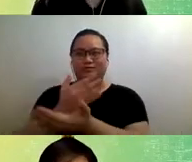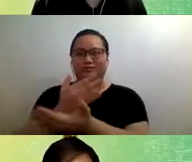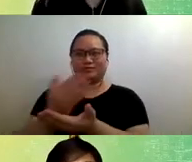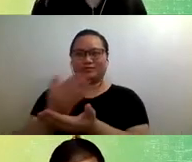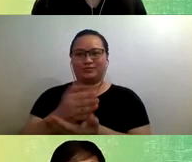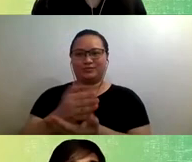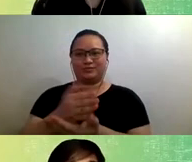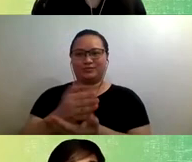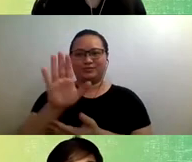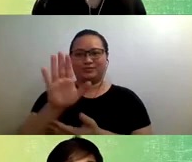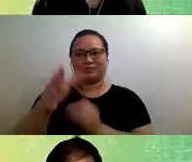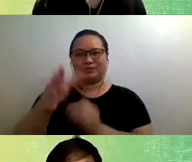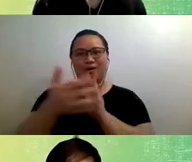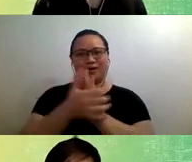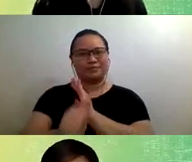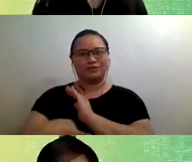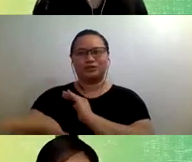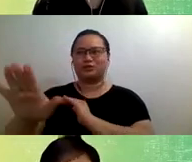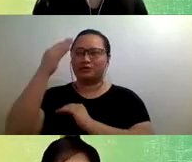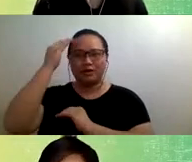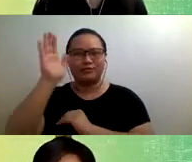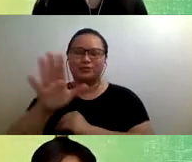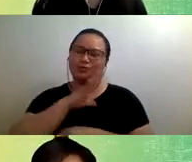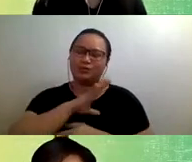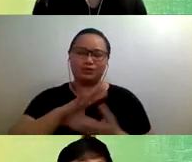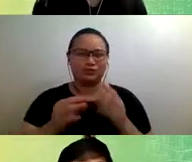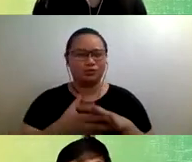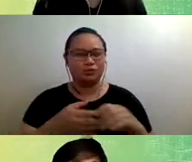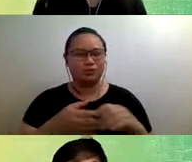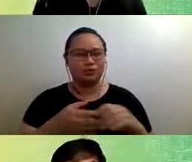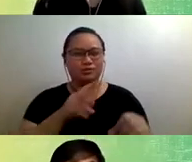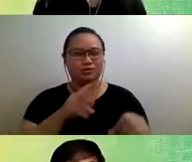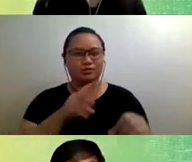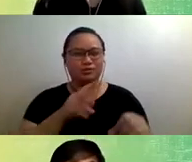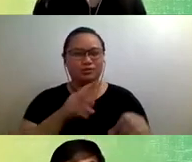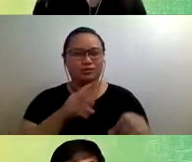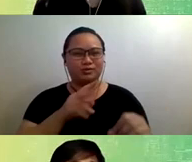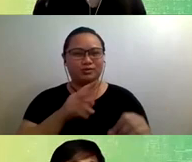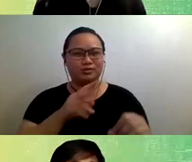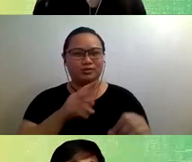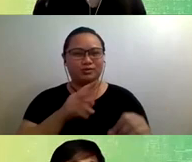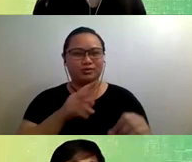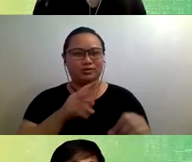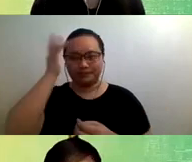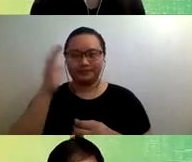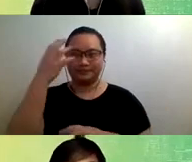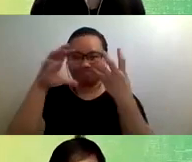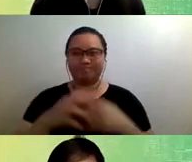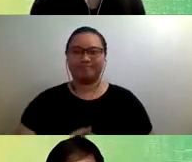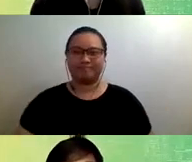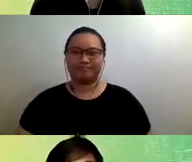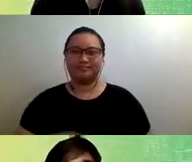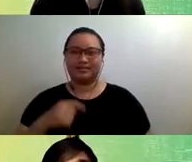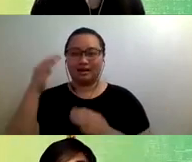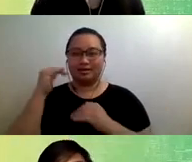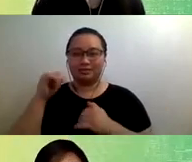their expertise, their knowledge, their stories, personal stories on sensitivity and empathy, you